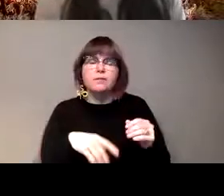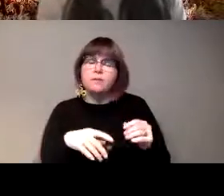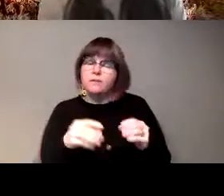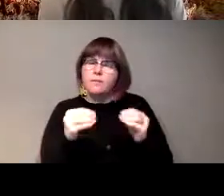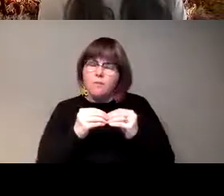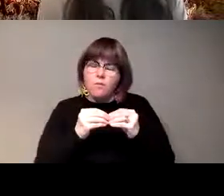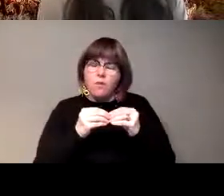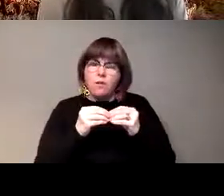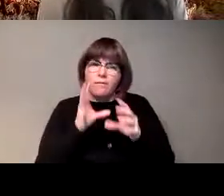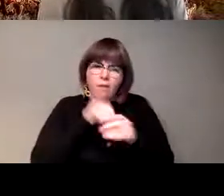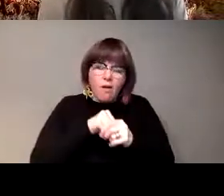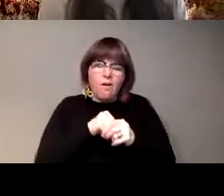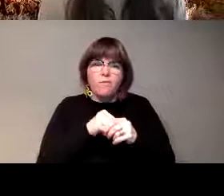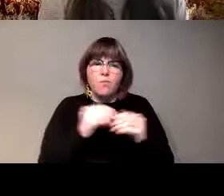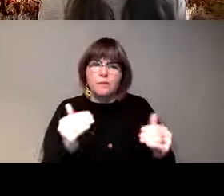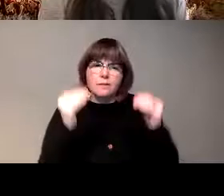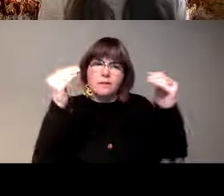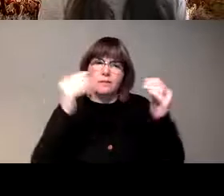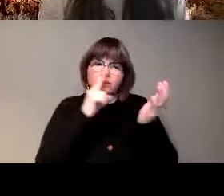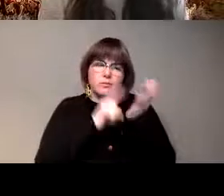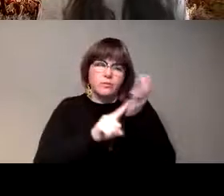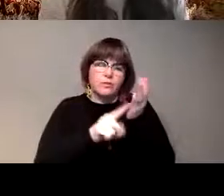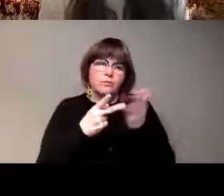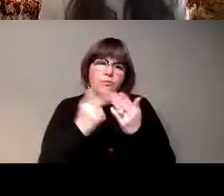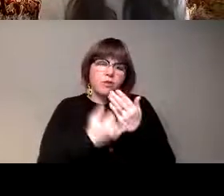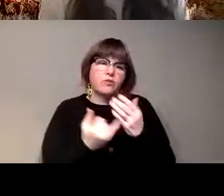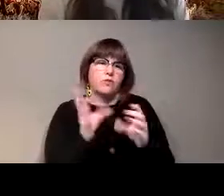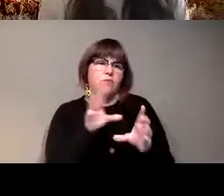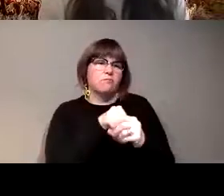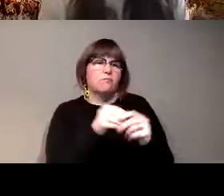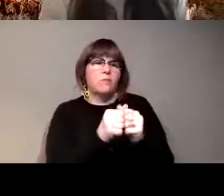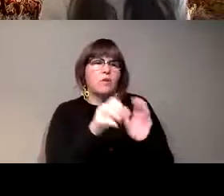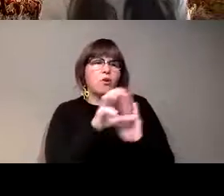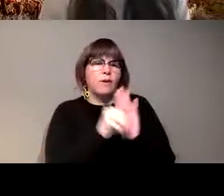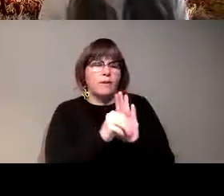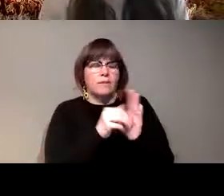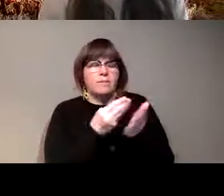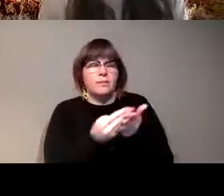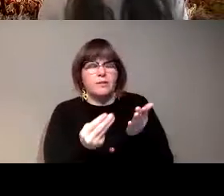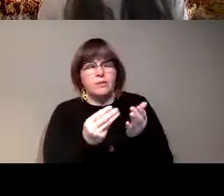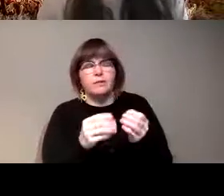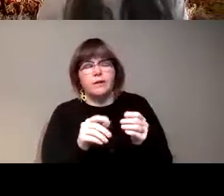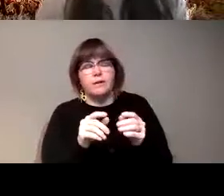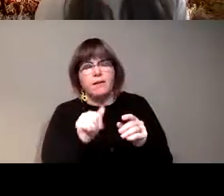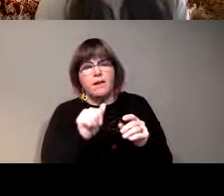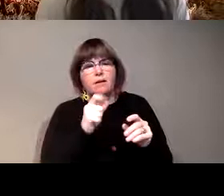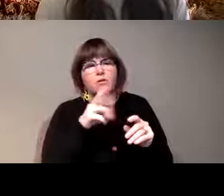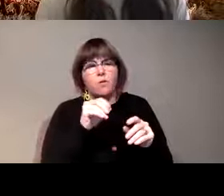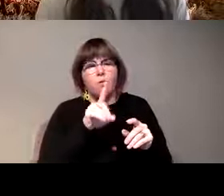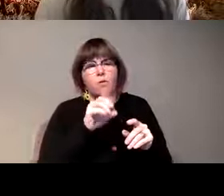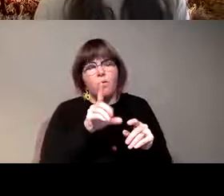more high-end research project that's embedded in the curricular materials in the Astro 101 with Galaxy Zoo